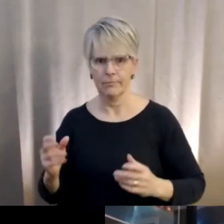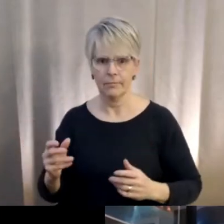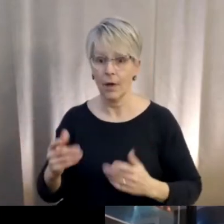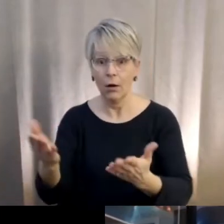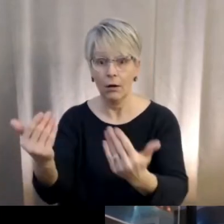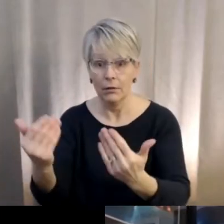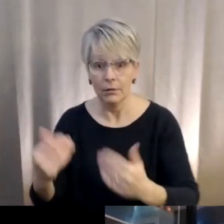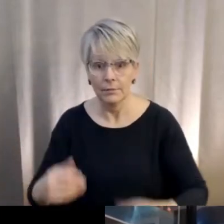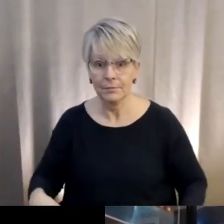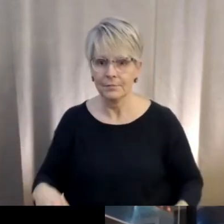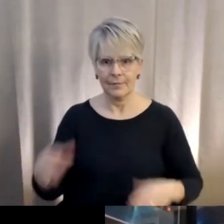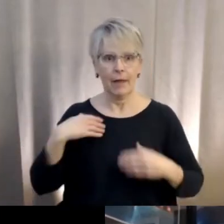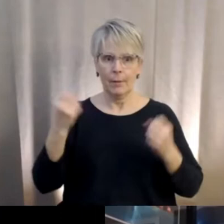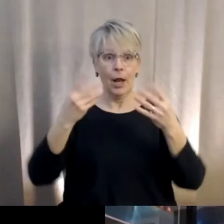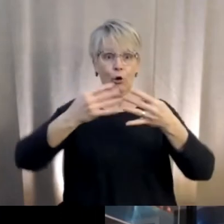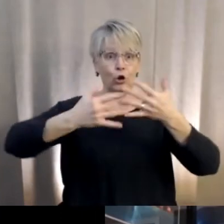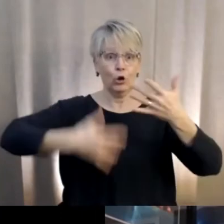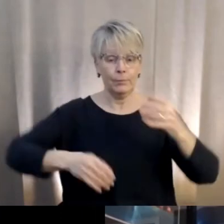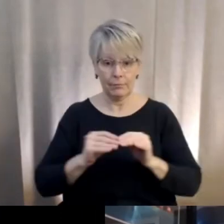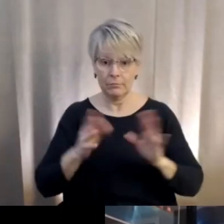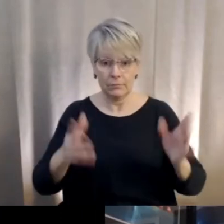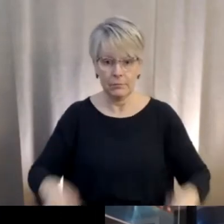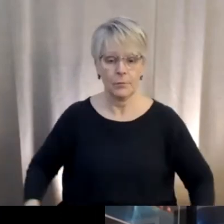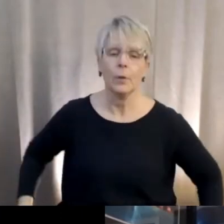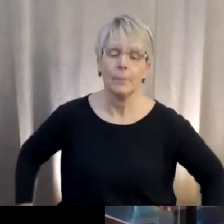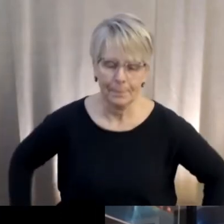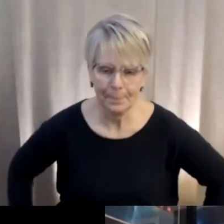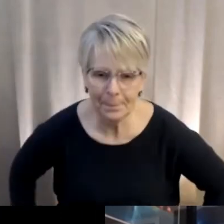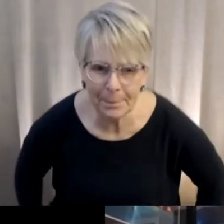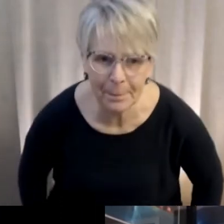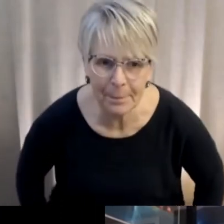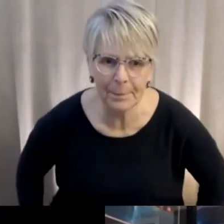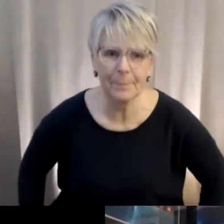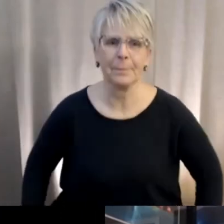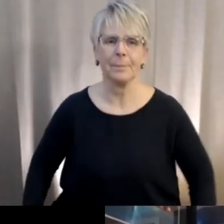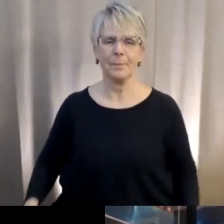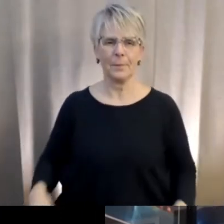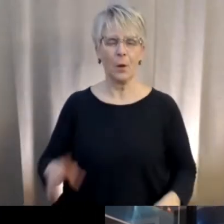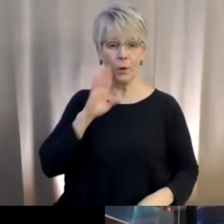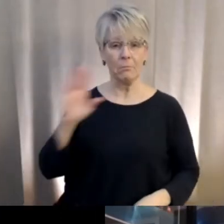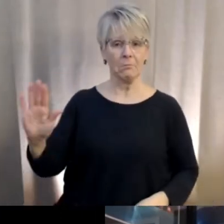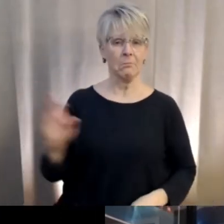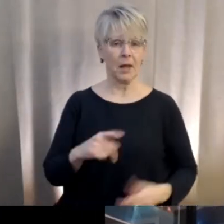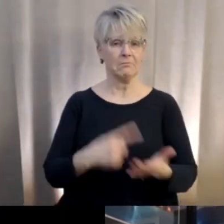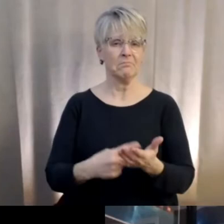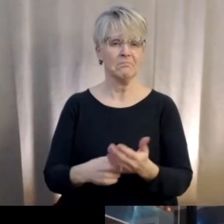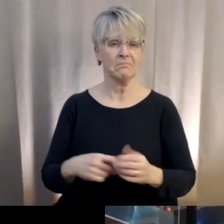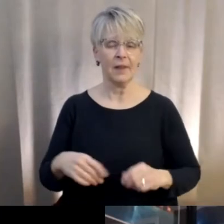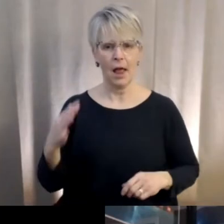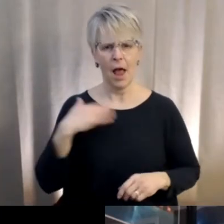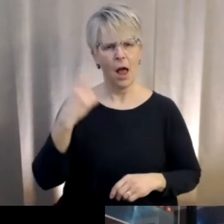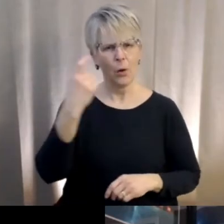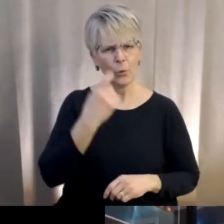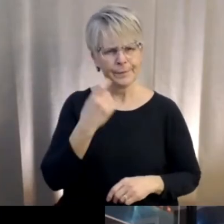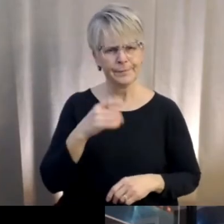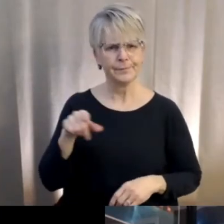Keep going. I got a bunch of other ones I could say, but you go ahead. We can come back to these for sure, but I was just wondering, you know, you